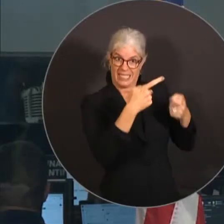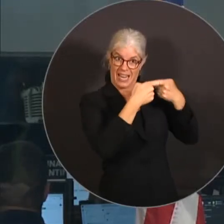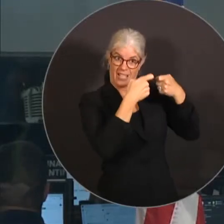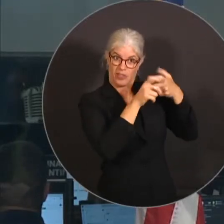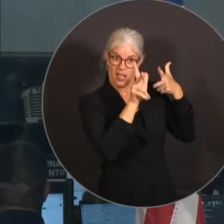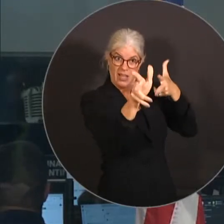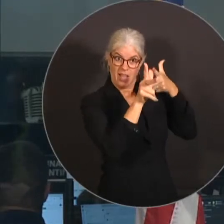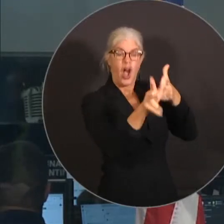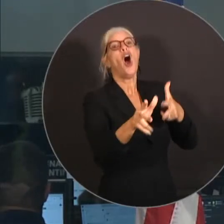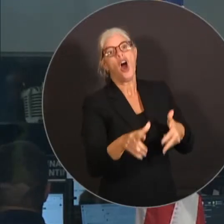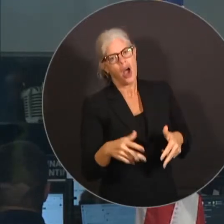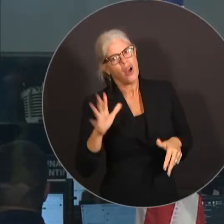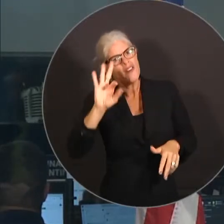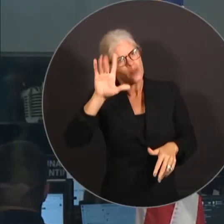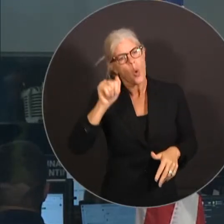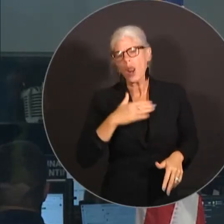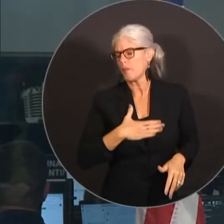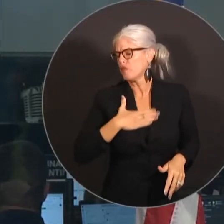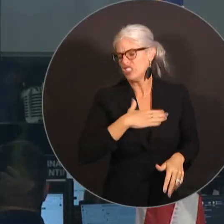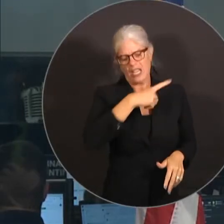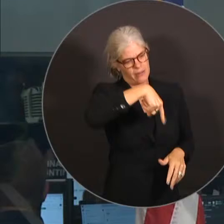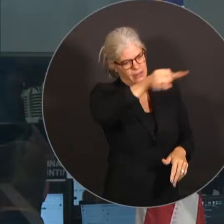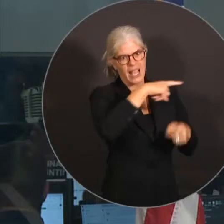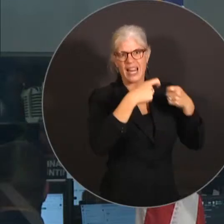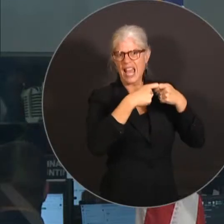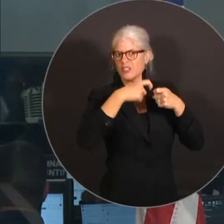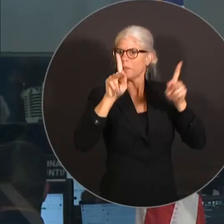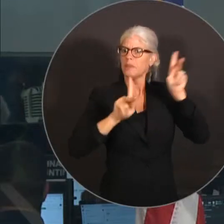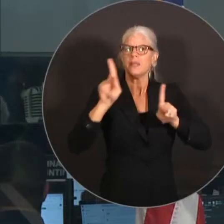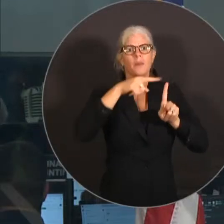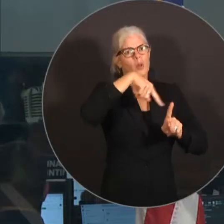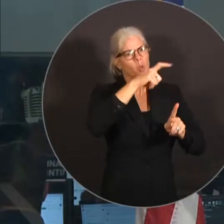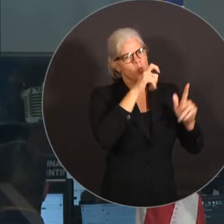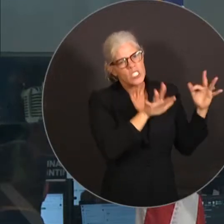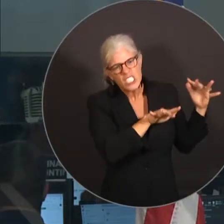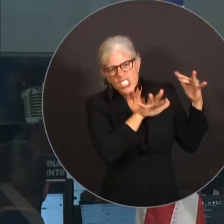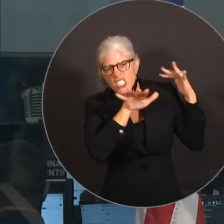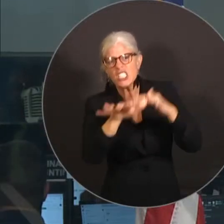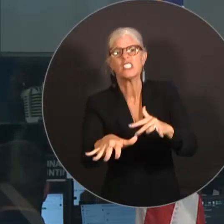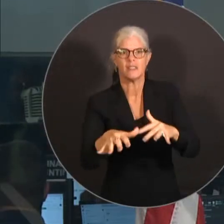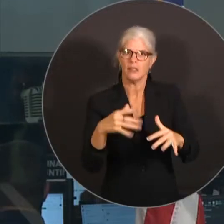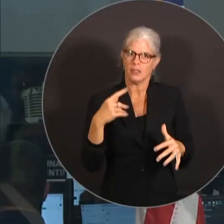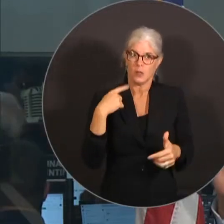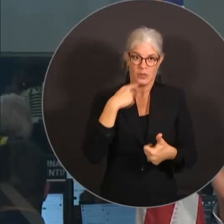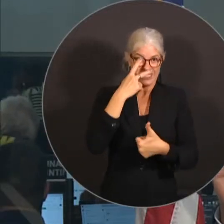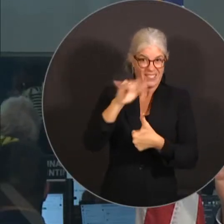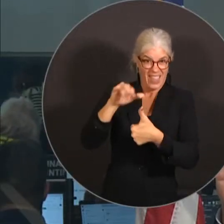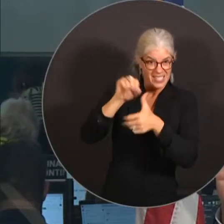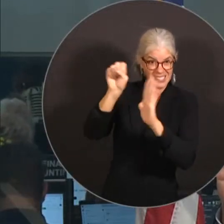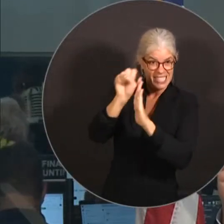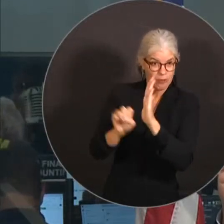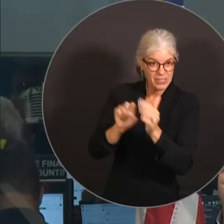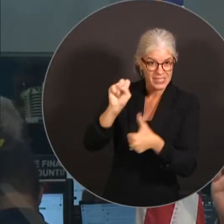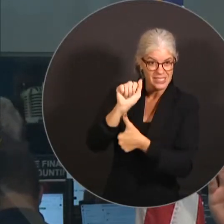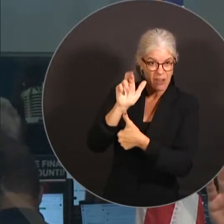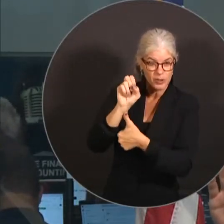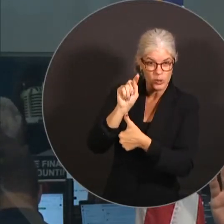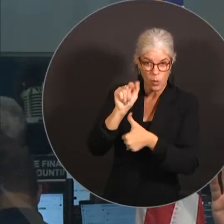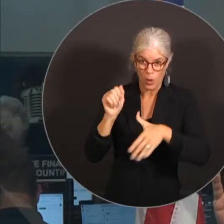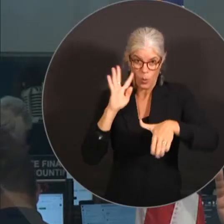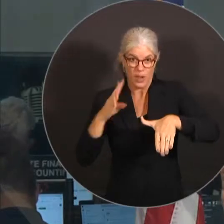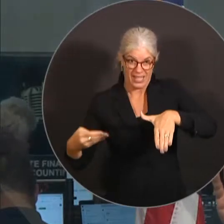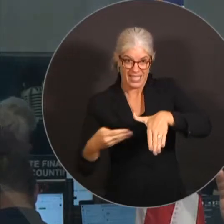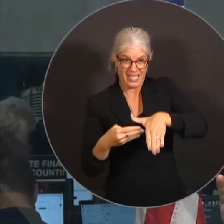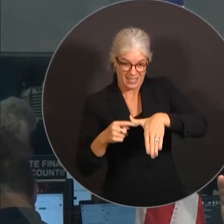really appreciate these guys when they get out there. And if you look, the fact that it's going Sarasota across, that's heavy